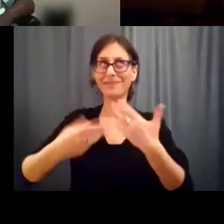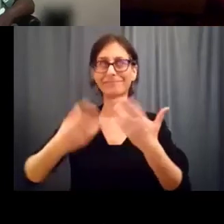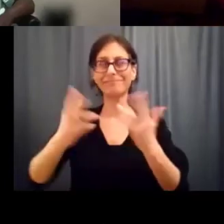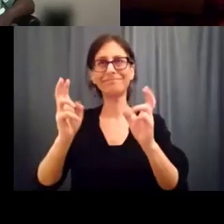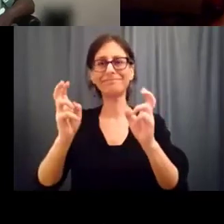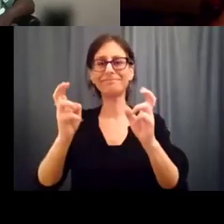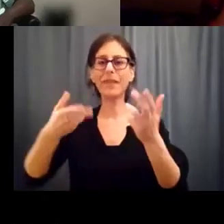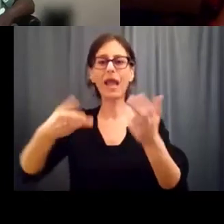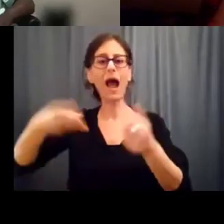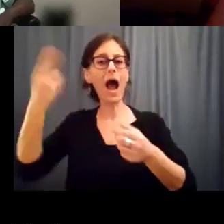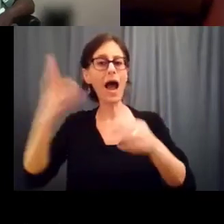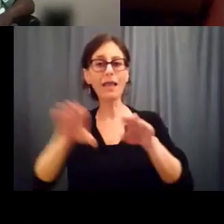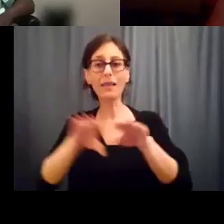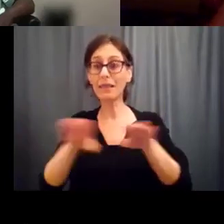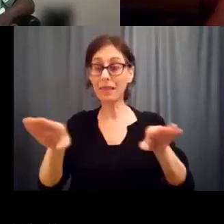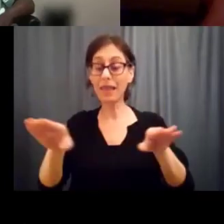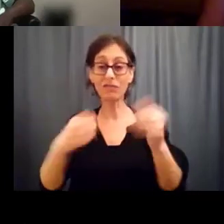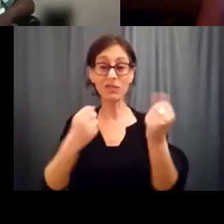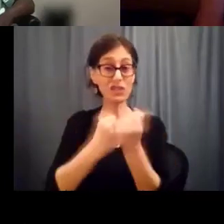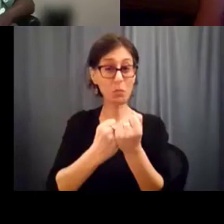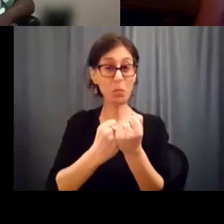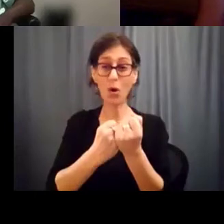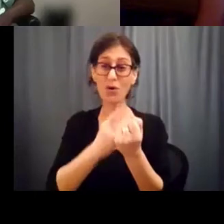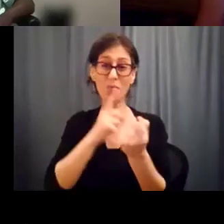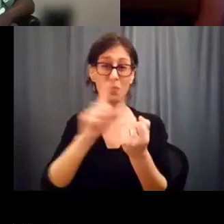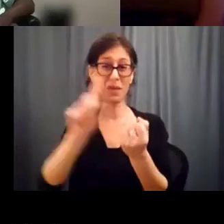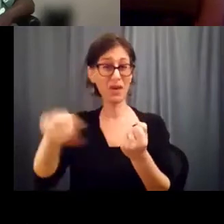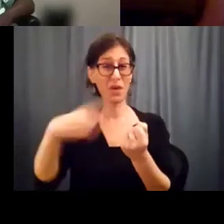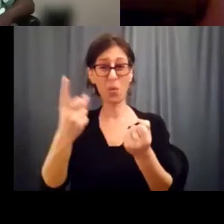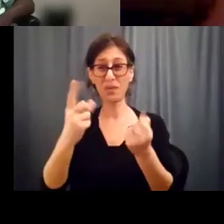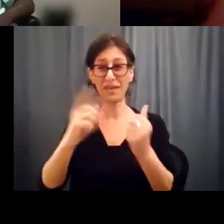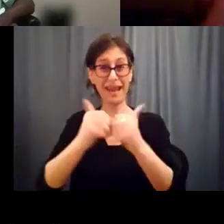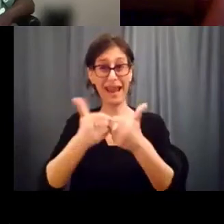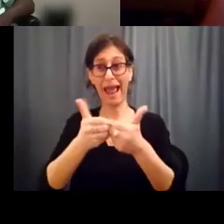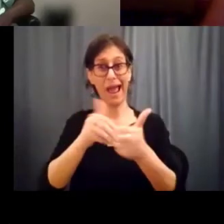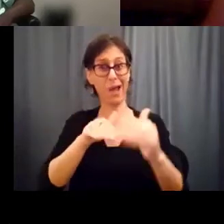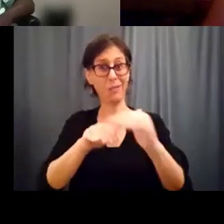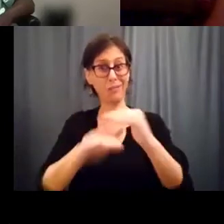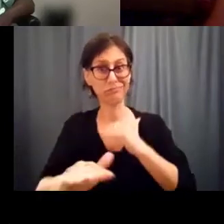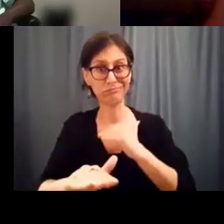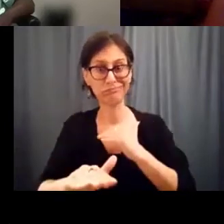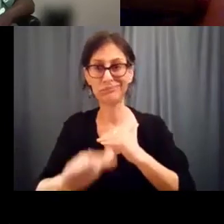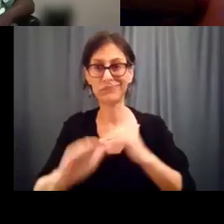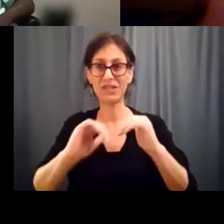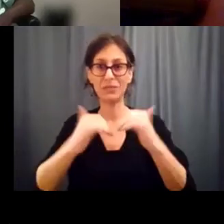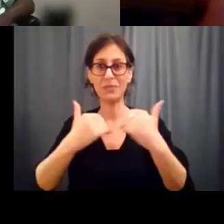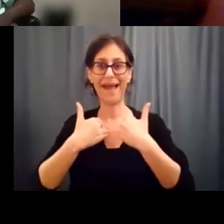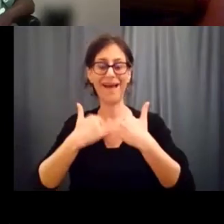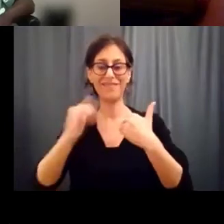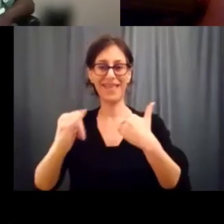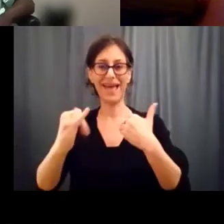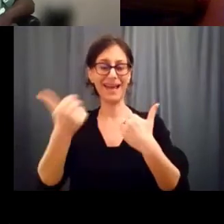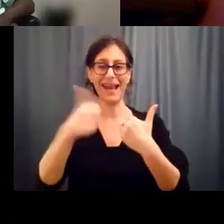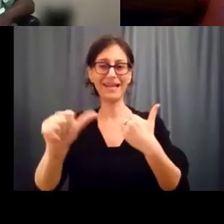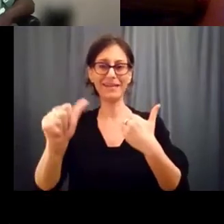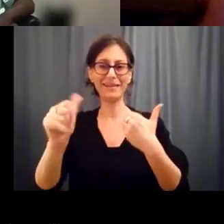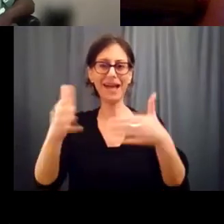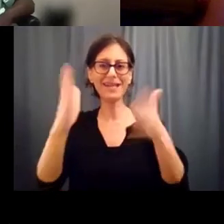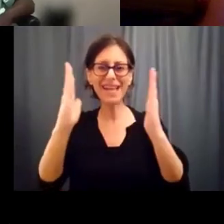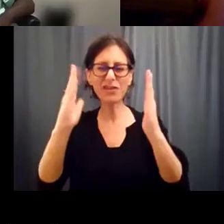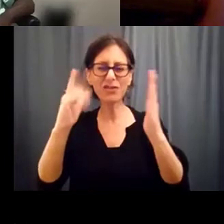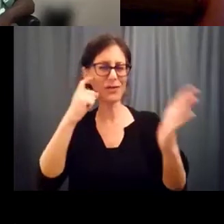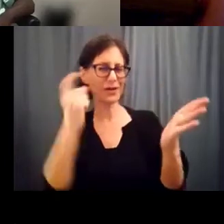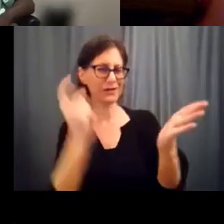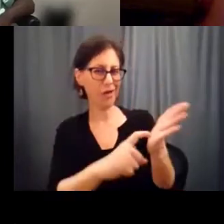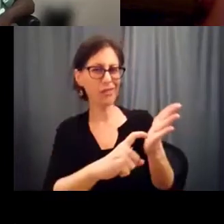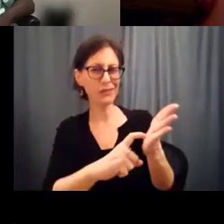sort of like, you know, support is the only way to even have that level of